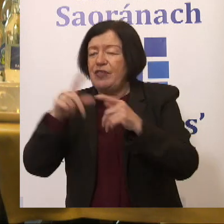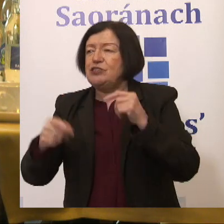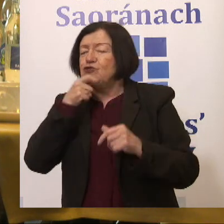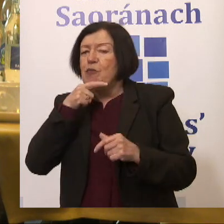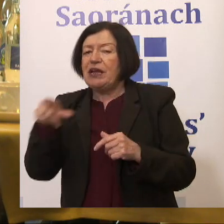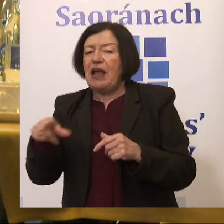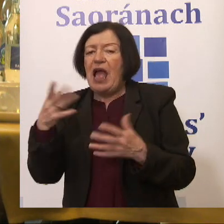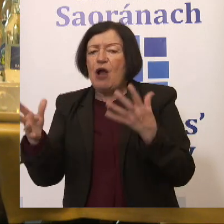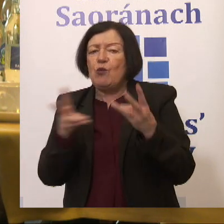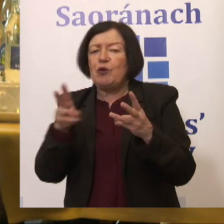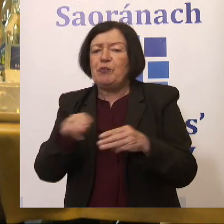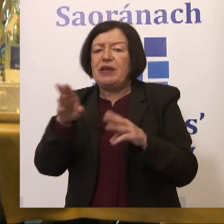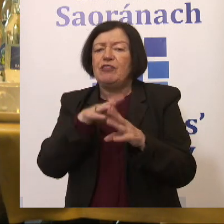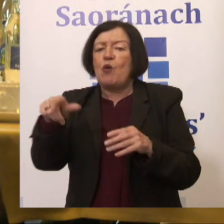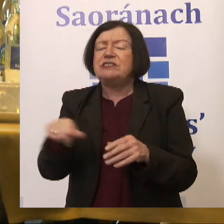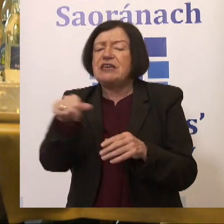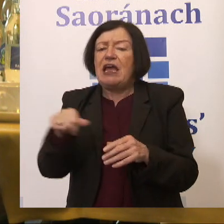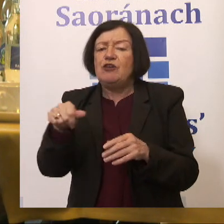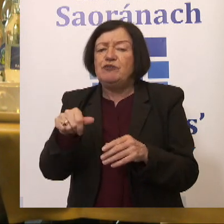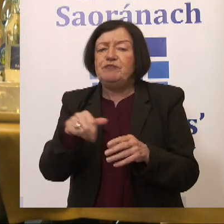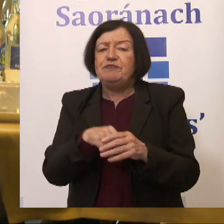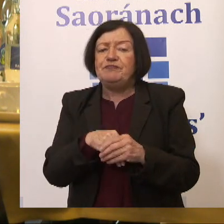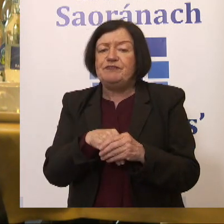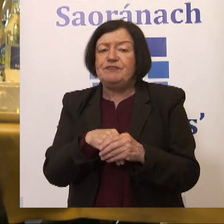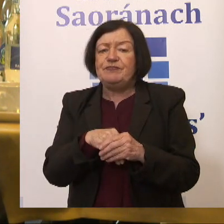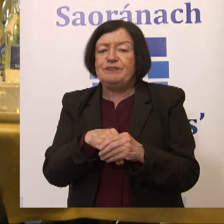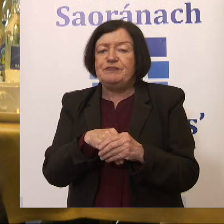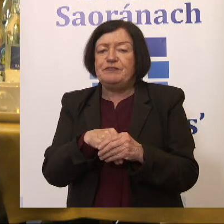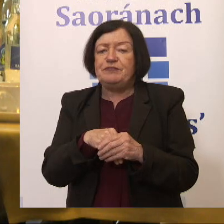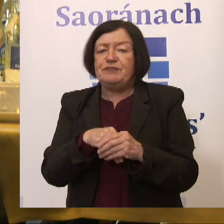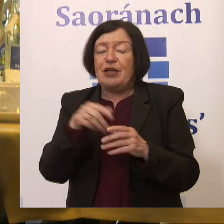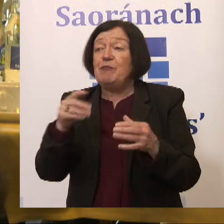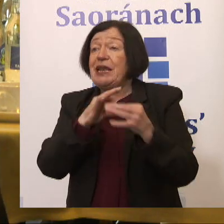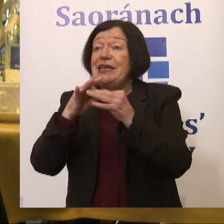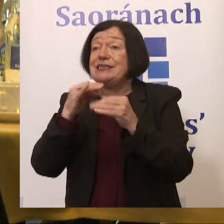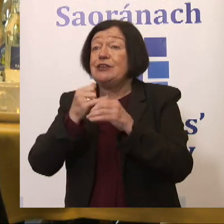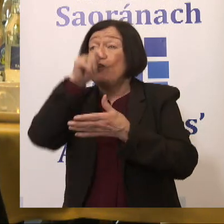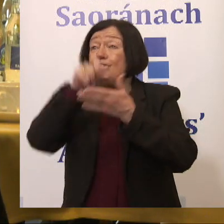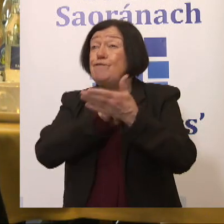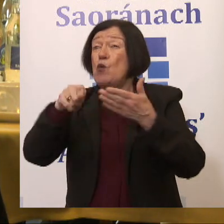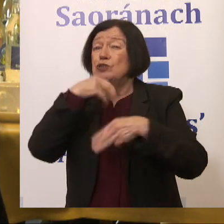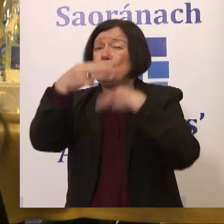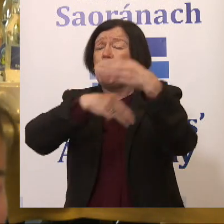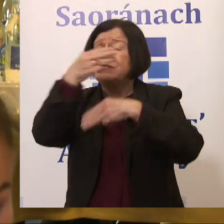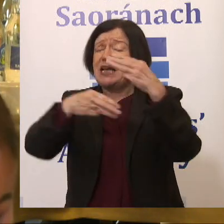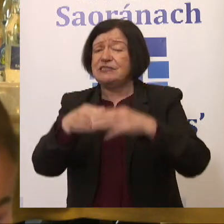work with people in those areas being linked in and potentially being linked into the voting process? Thank you.